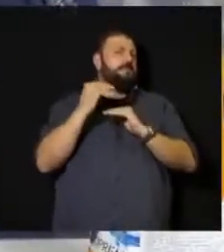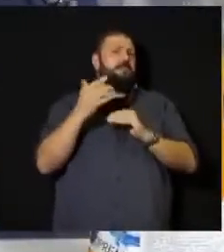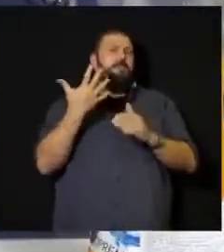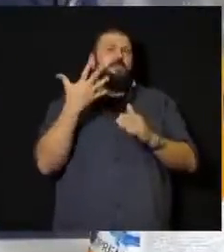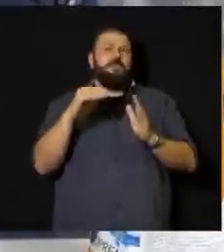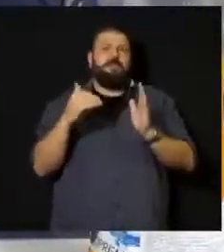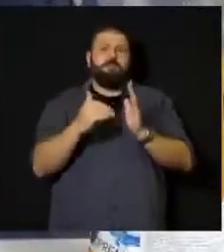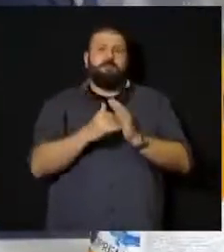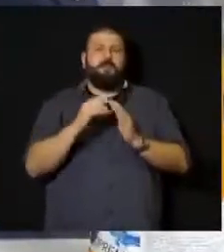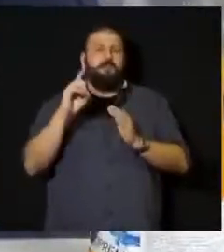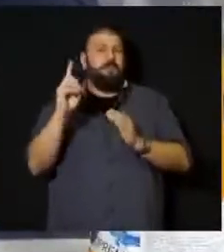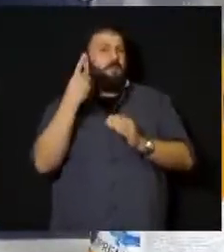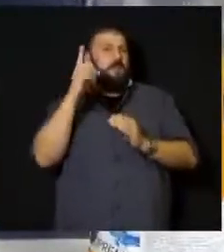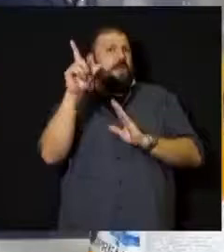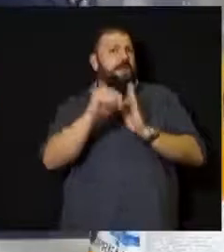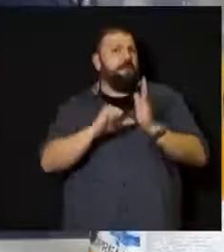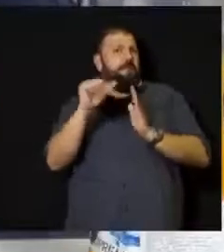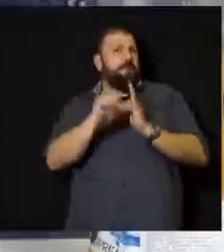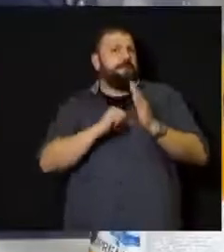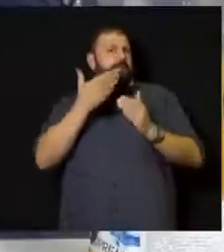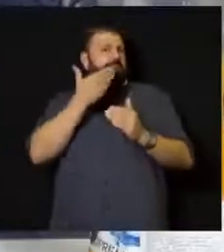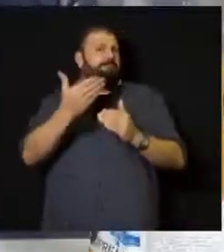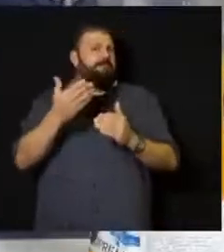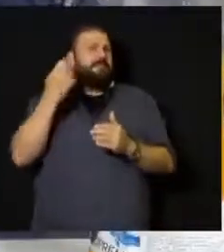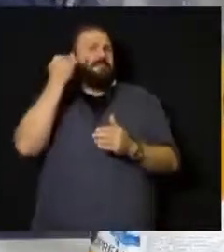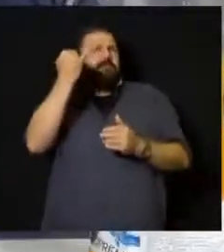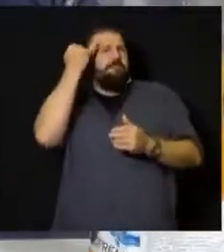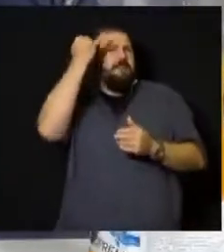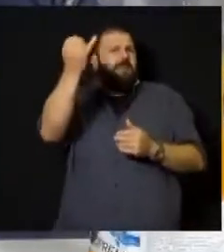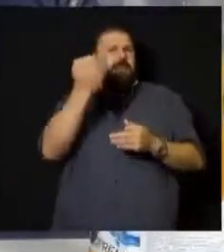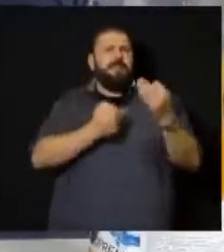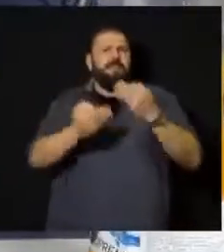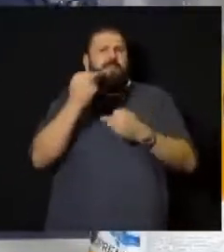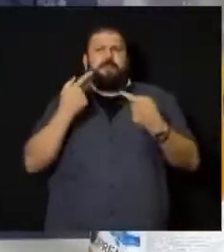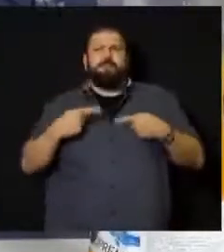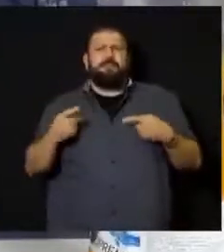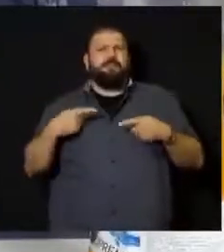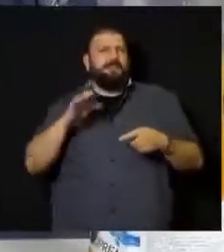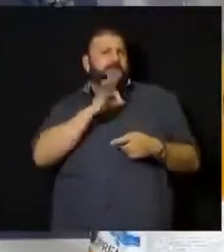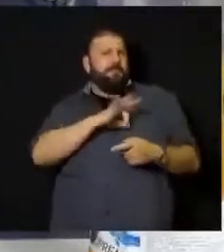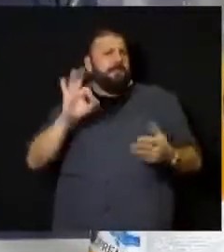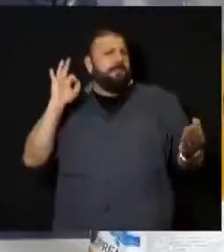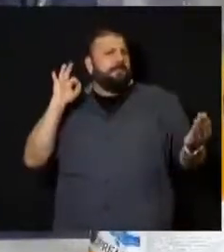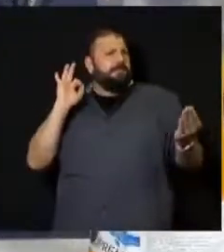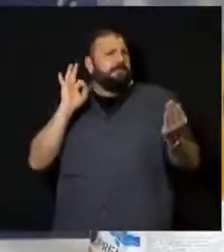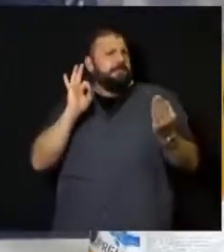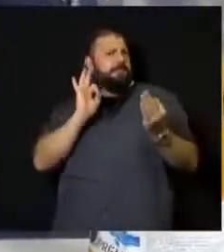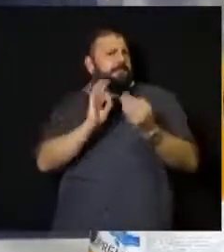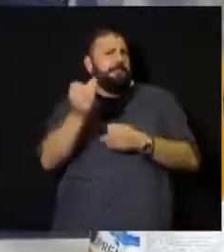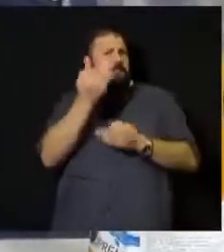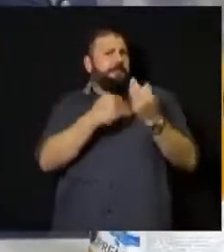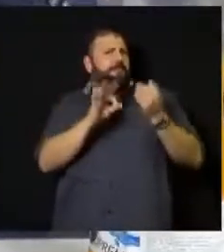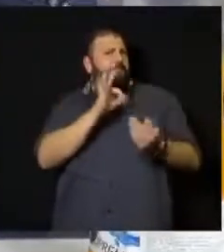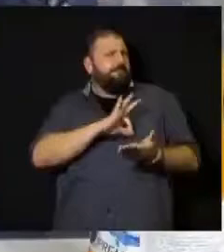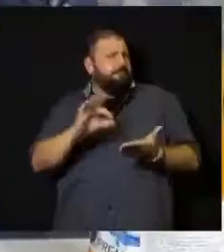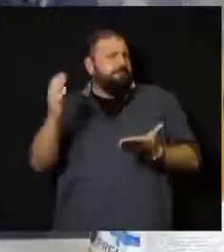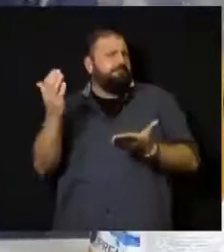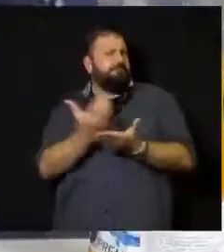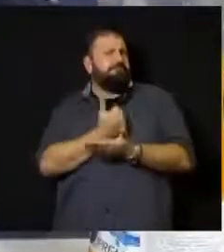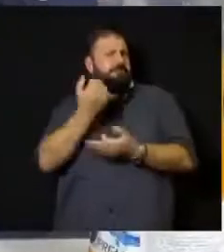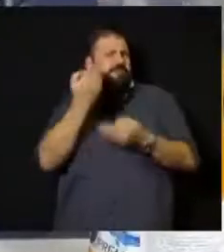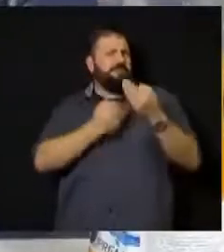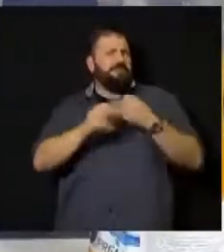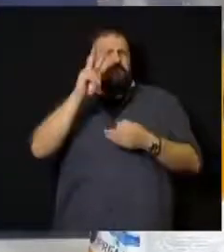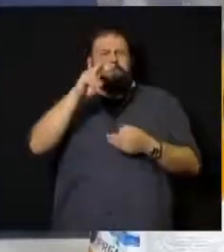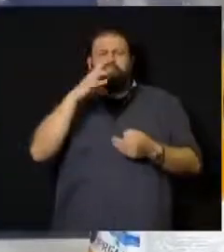minimum of $1,000 per month. So with this quantity of people, you earn, of course, $10,000 a month.